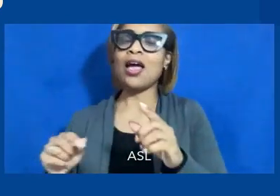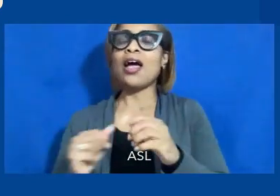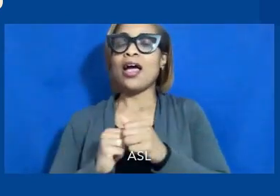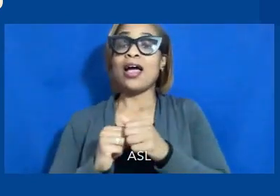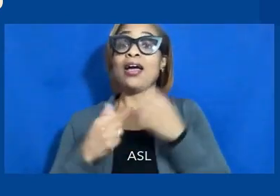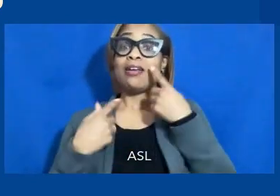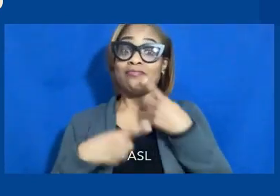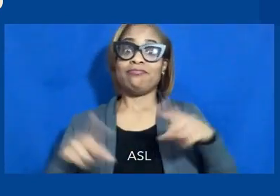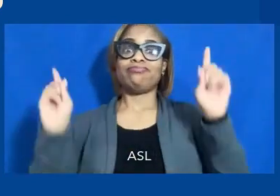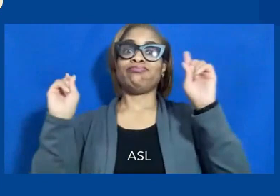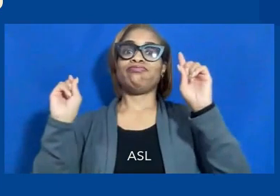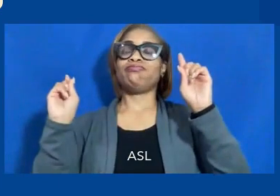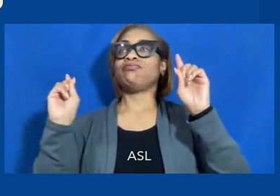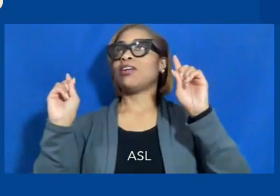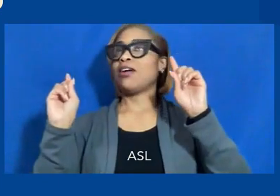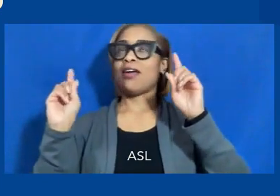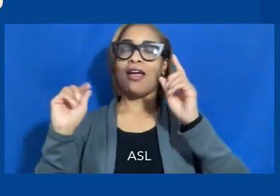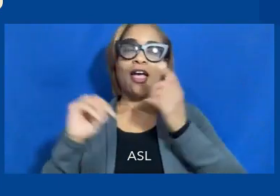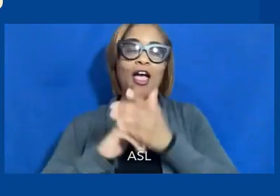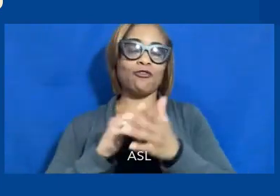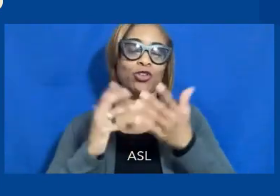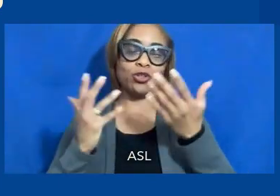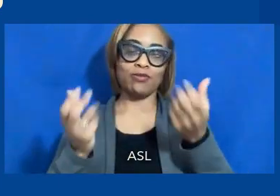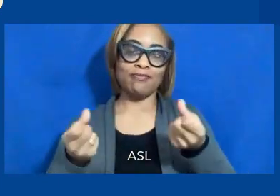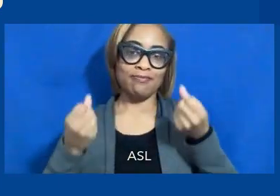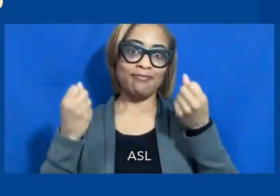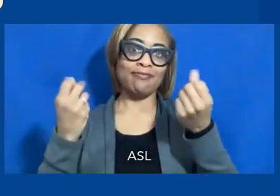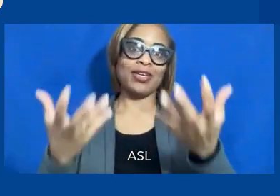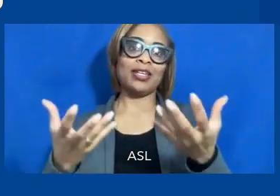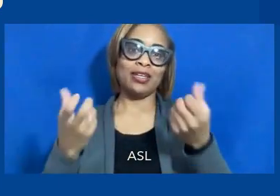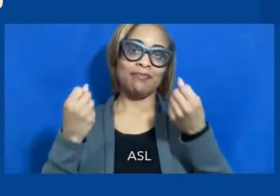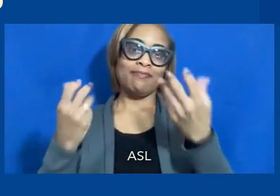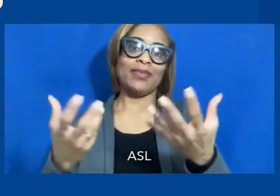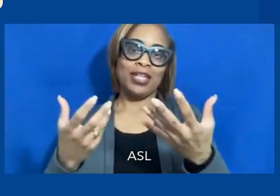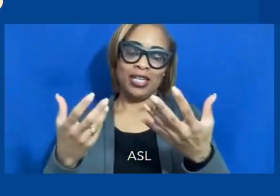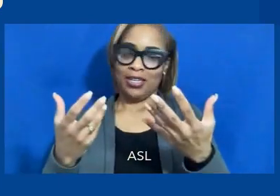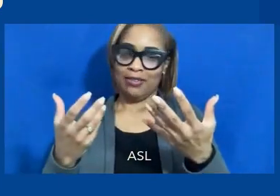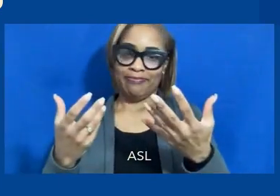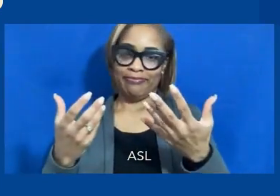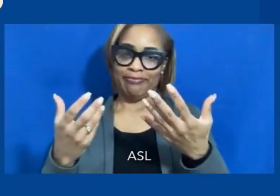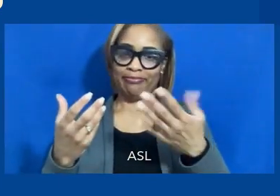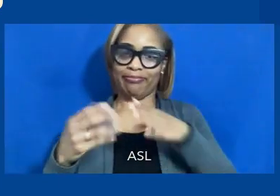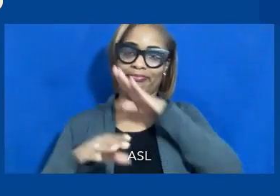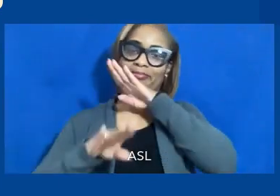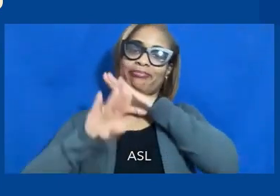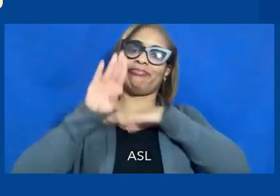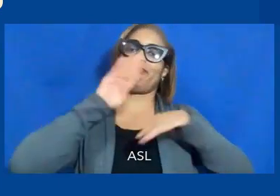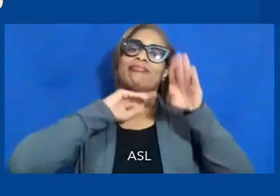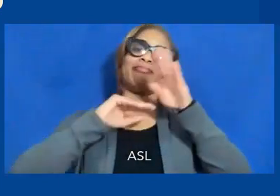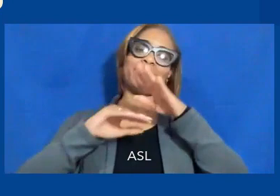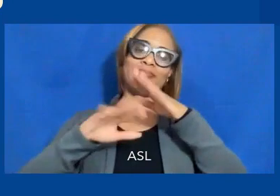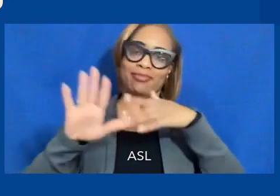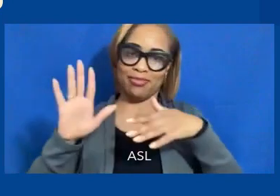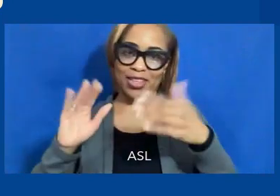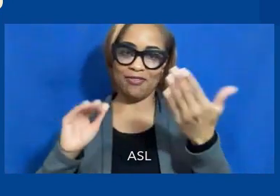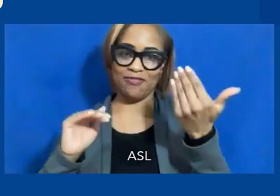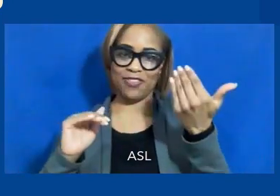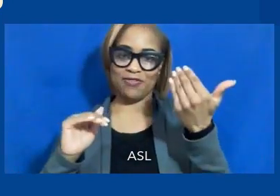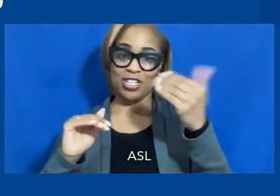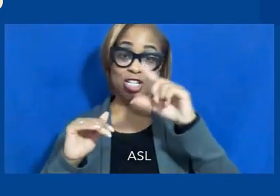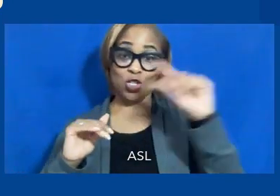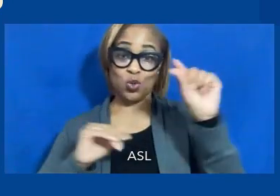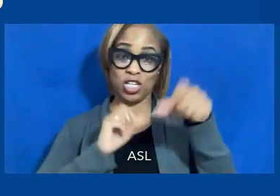finally, after many moments, much heartbreak throughout 15, 20 years, I think a huge red